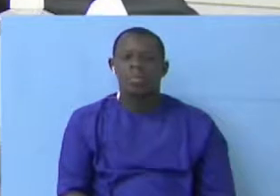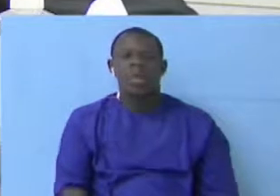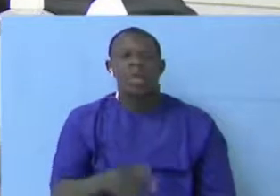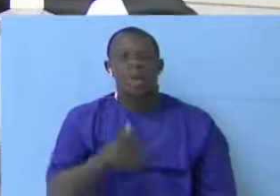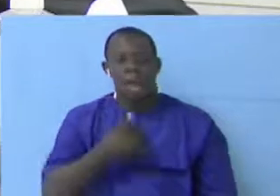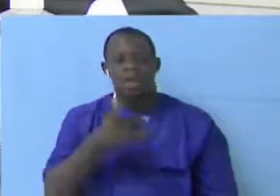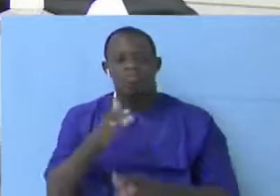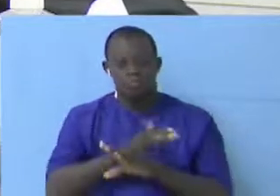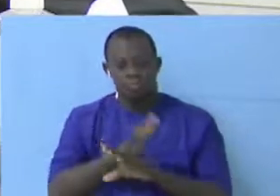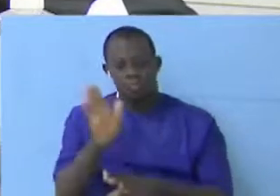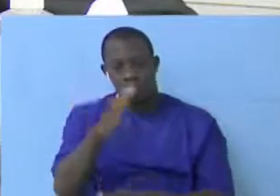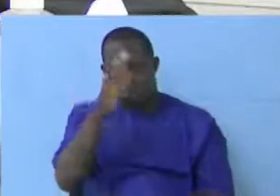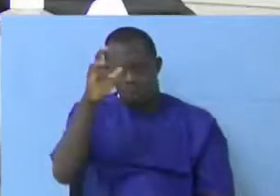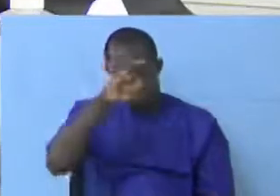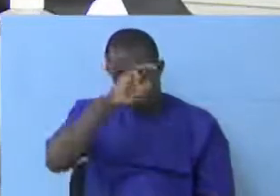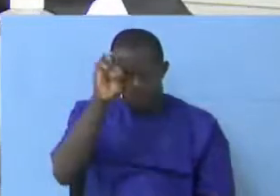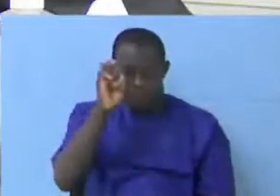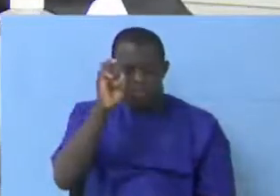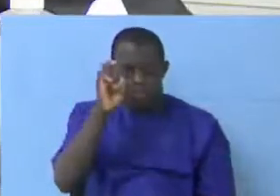to work.